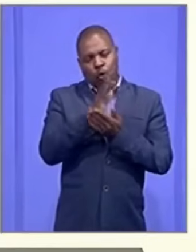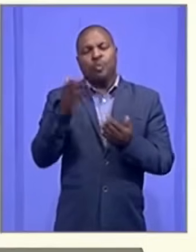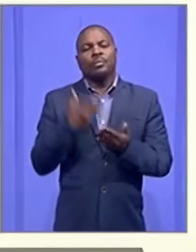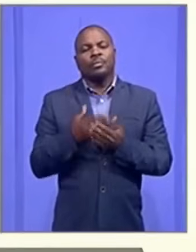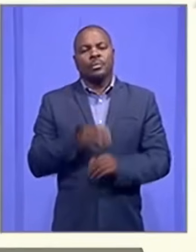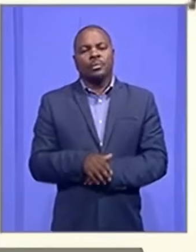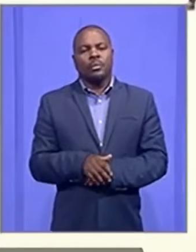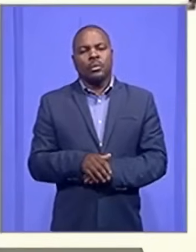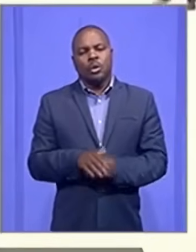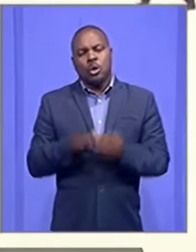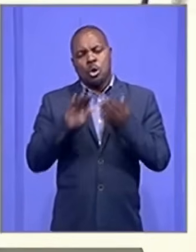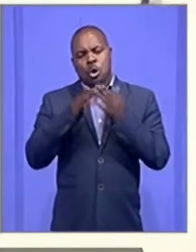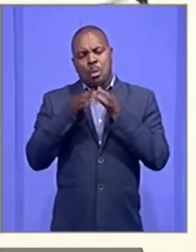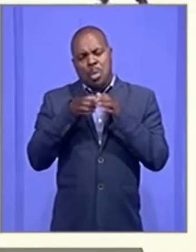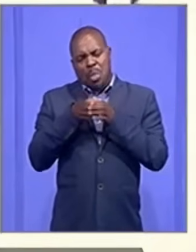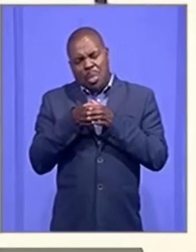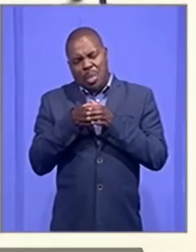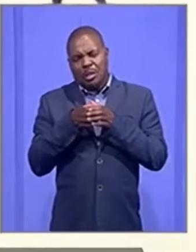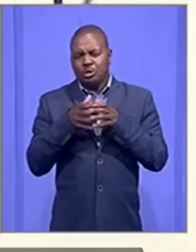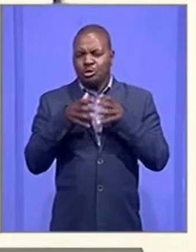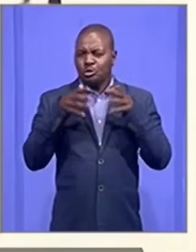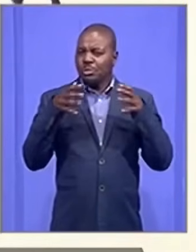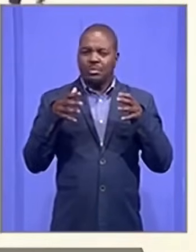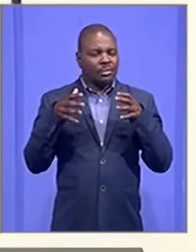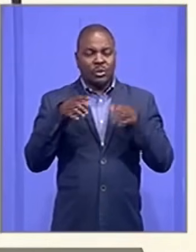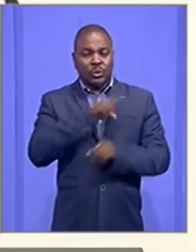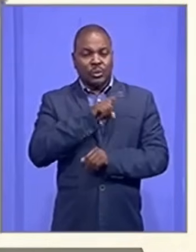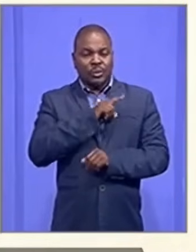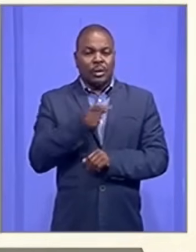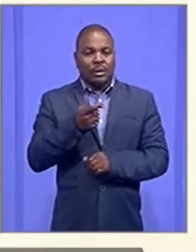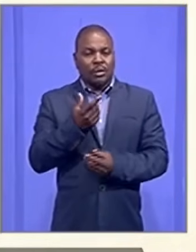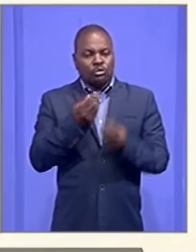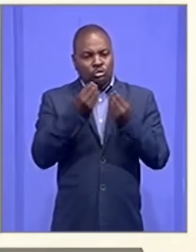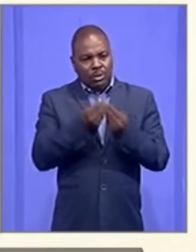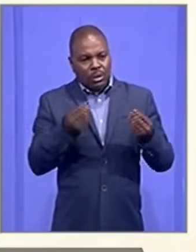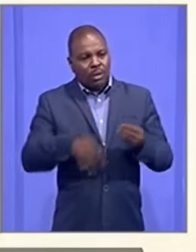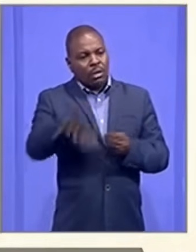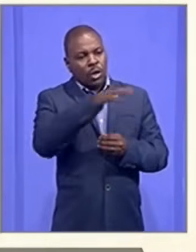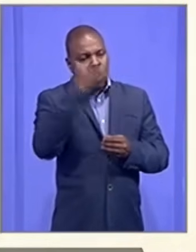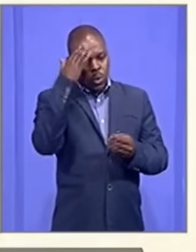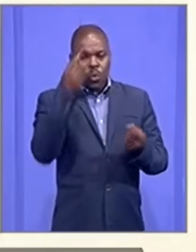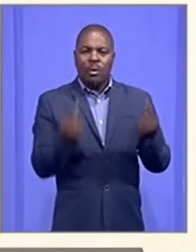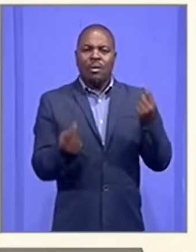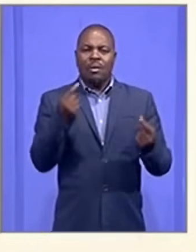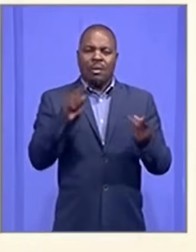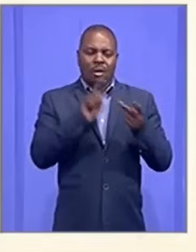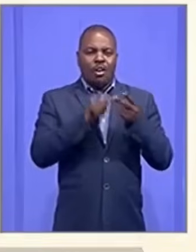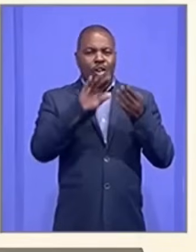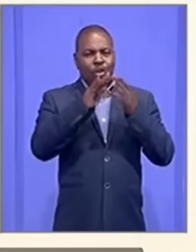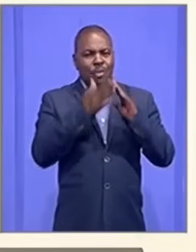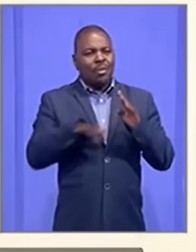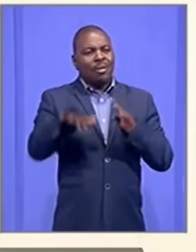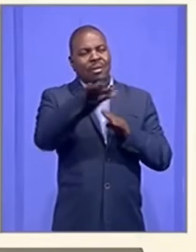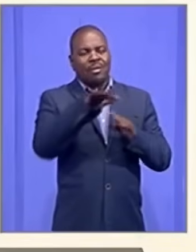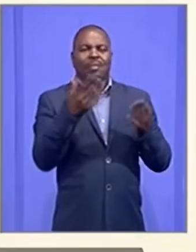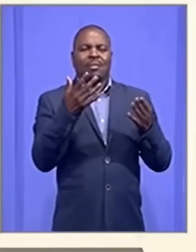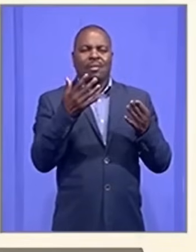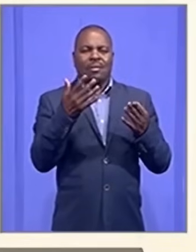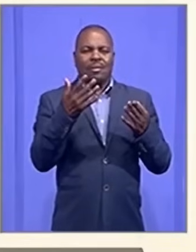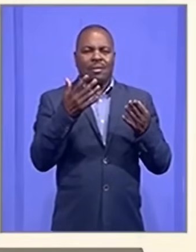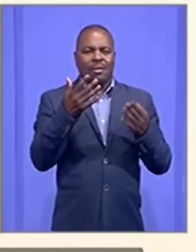tse dinyane ga e kalokalo ka ntlha ya gore ke tsaya gore ka gore bana ba itsane le community kgotsa batho ba dulang